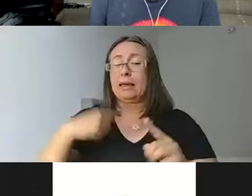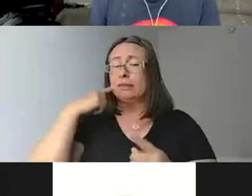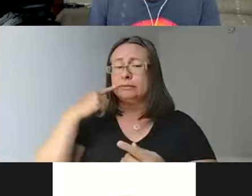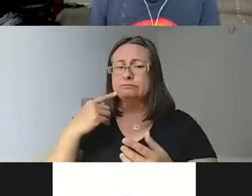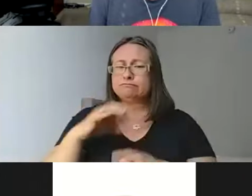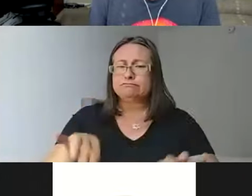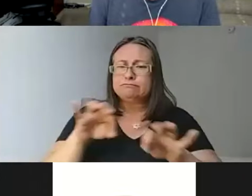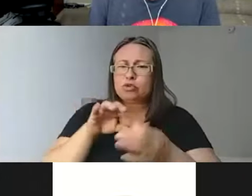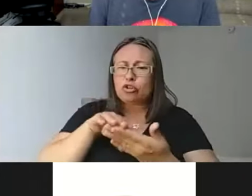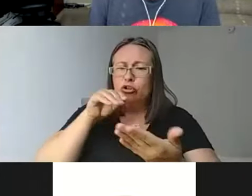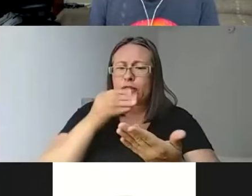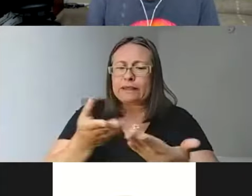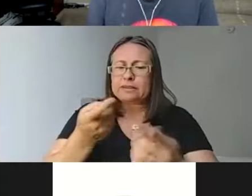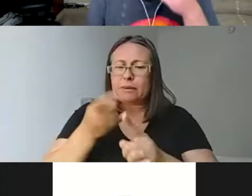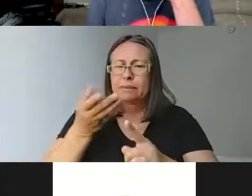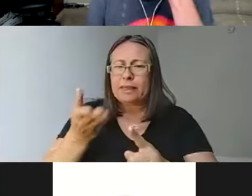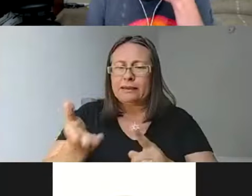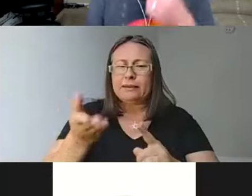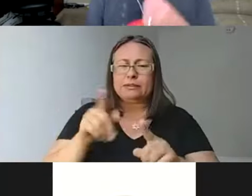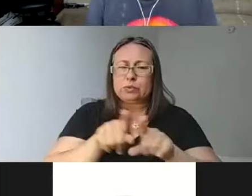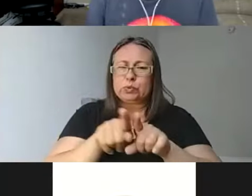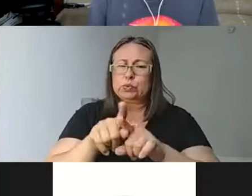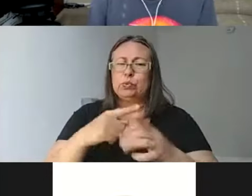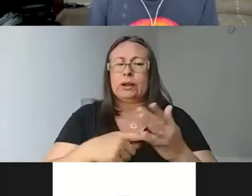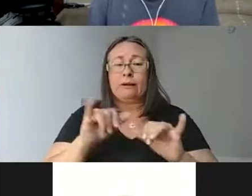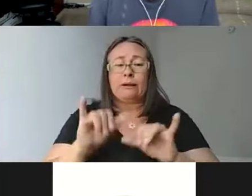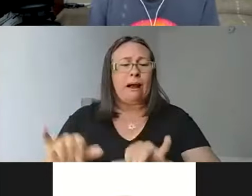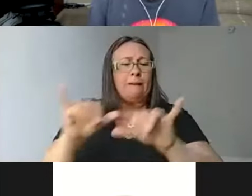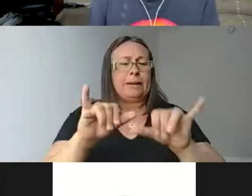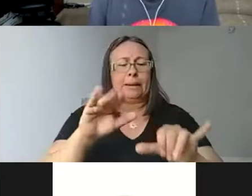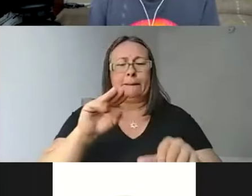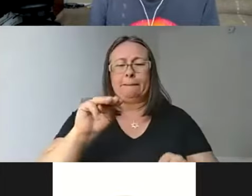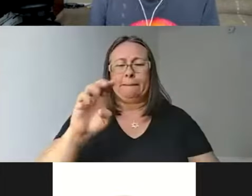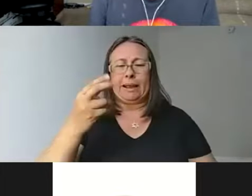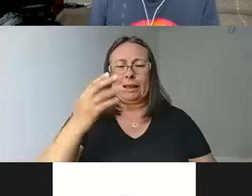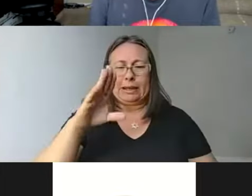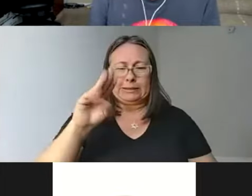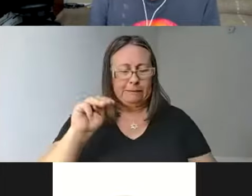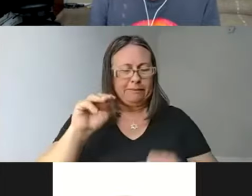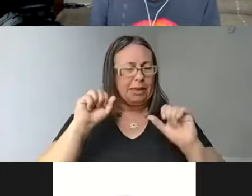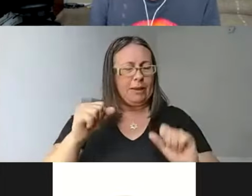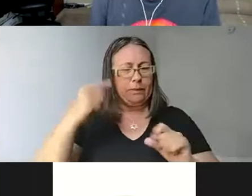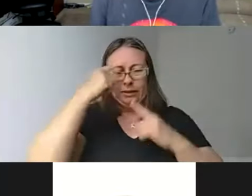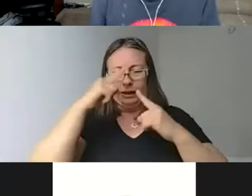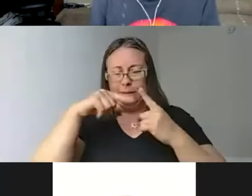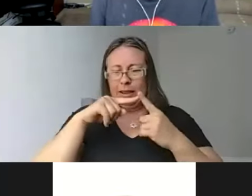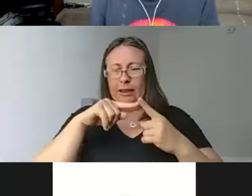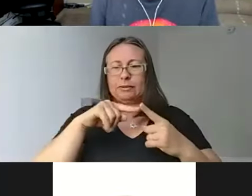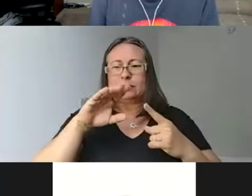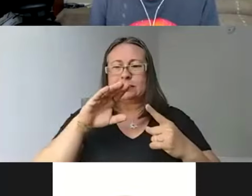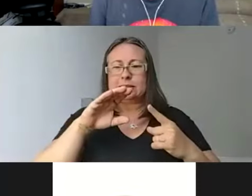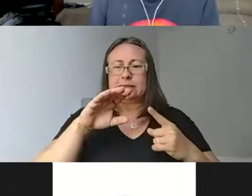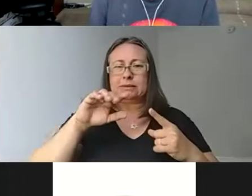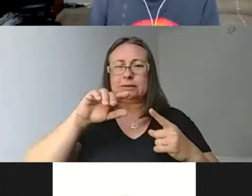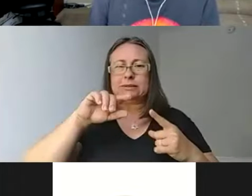what are the common mechanisms, and can we think about cell fate in the brain in a similar way as cell